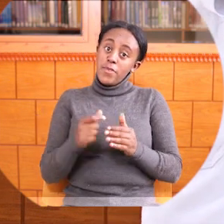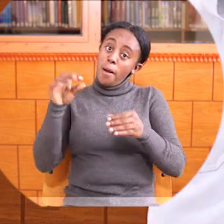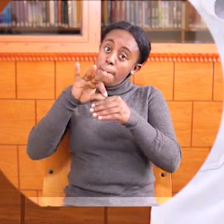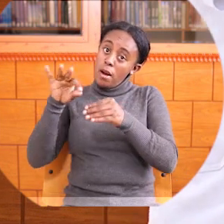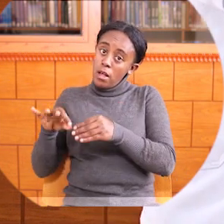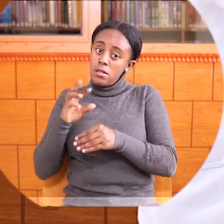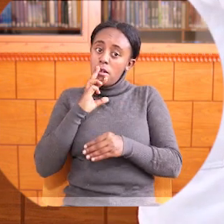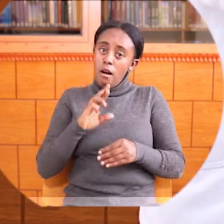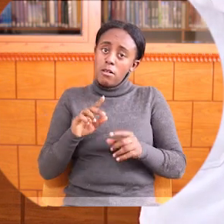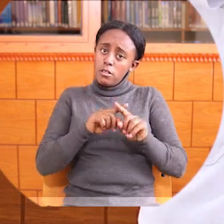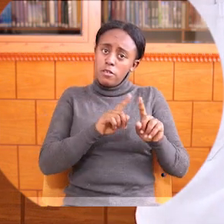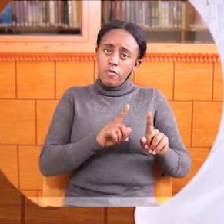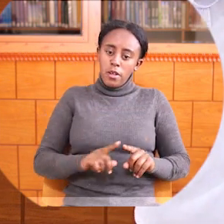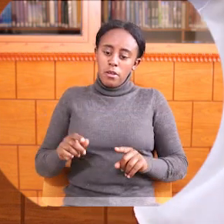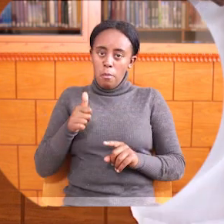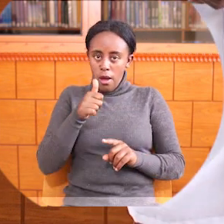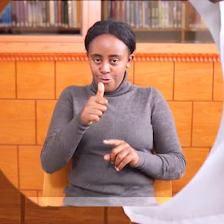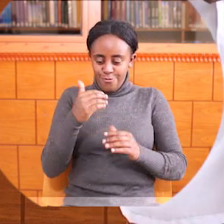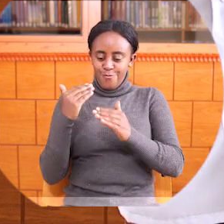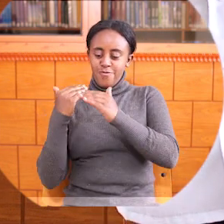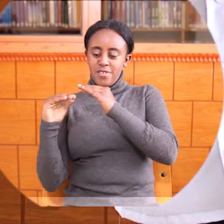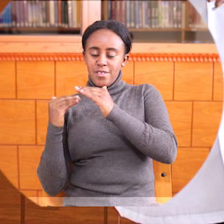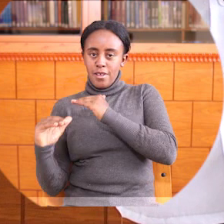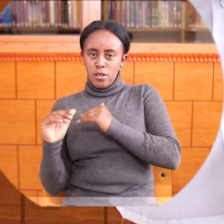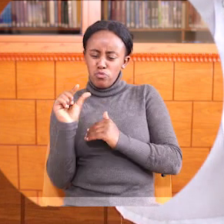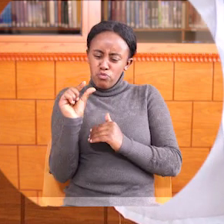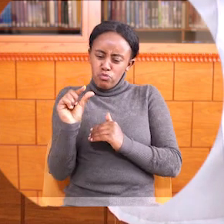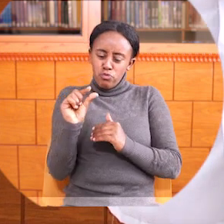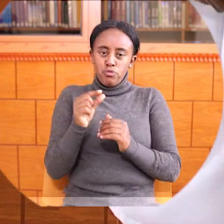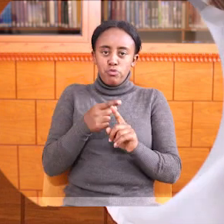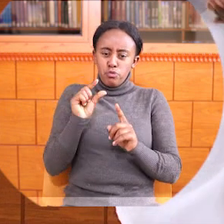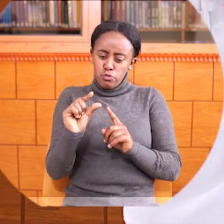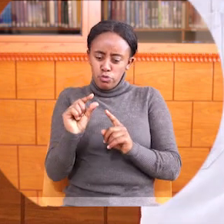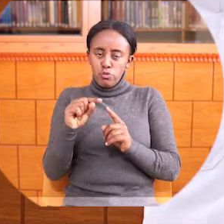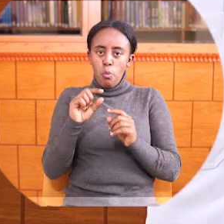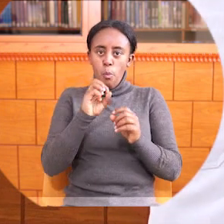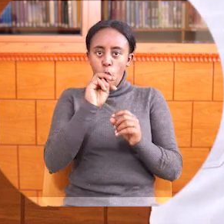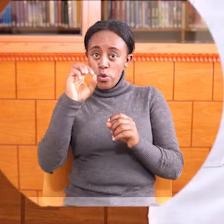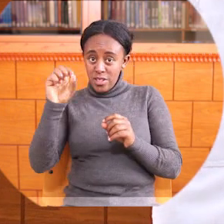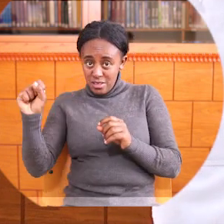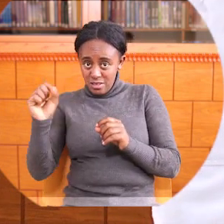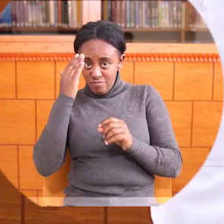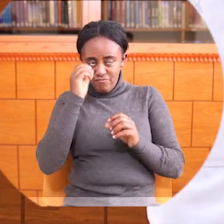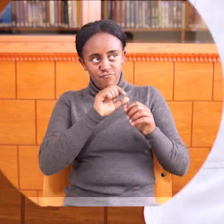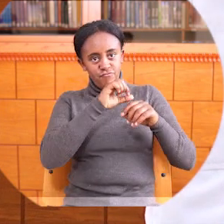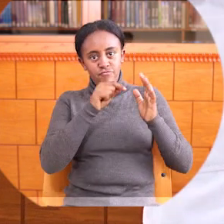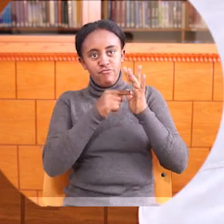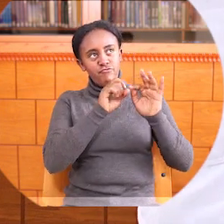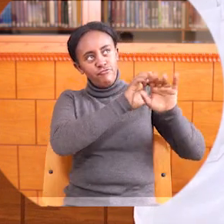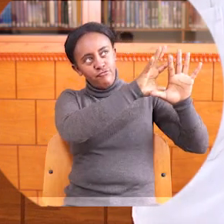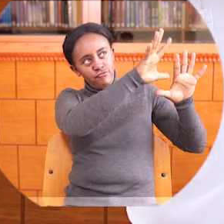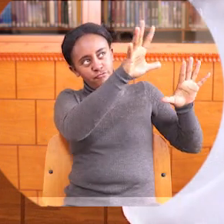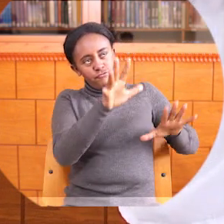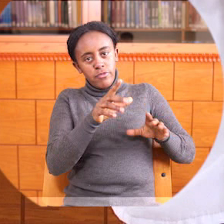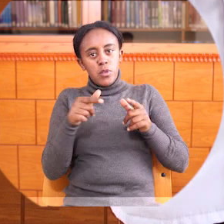Plants differ by their size from the smallest mosses, which is grow up to 7 centimeters, to